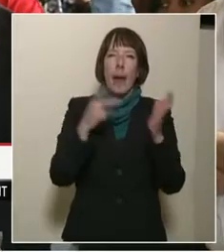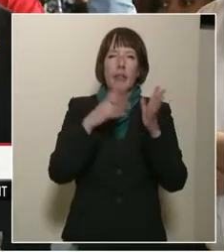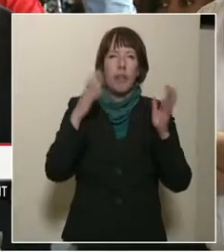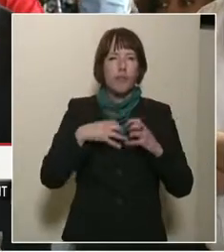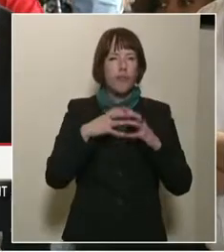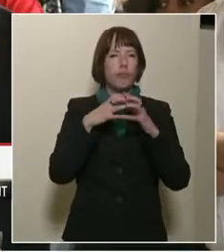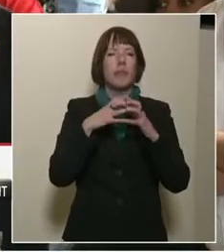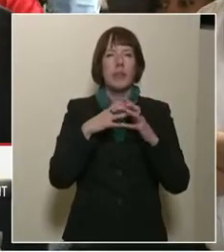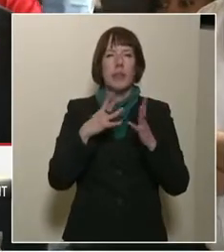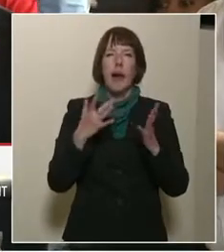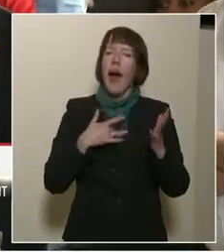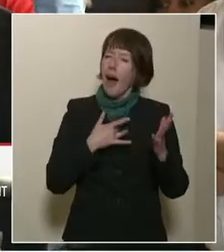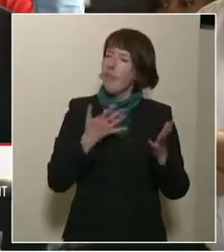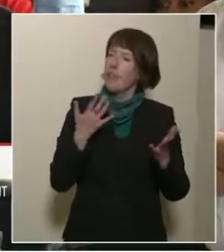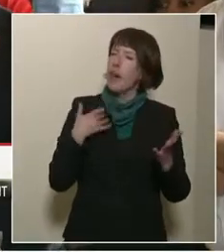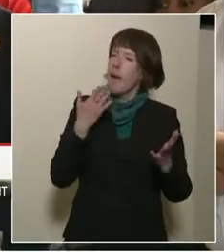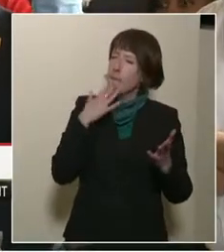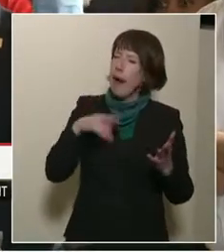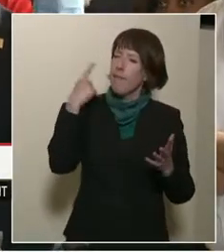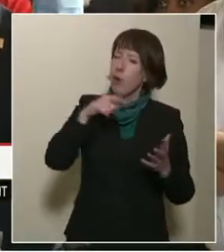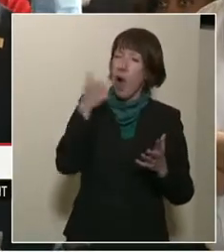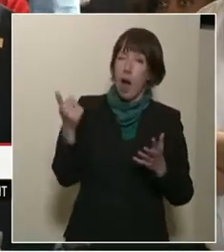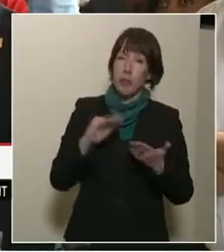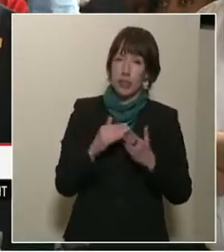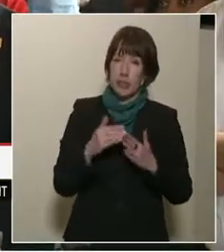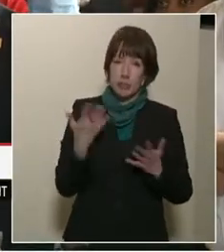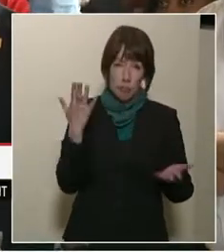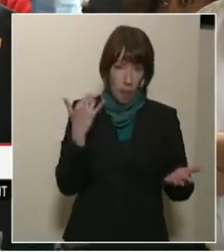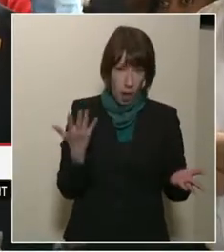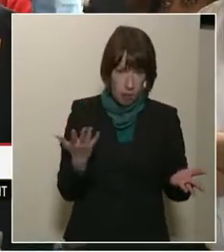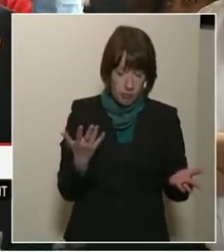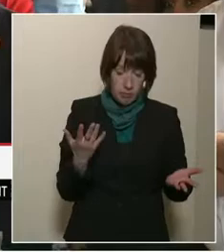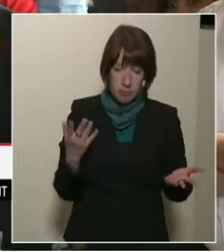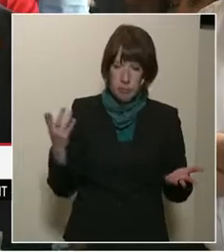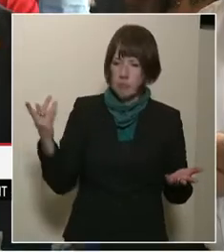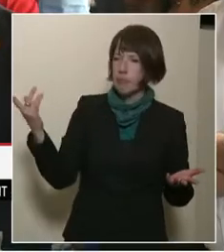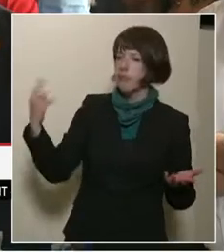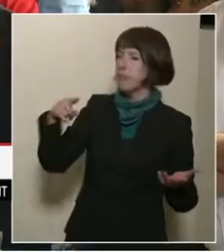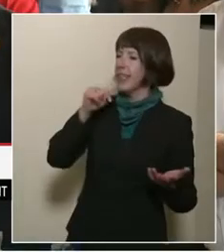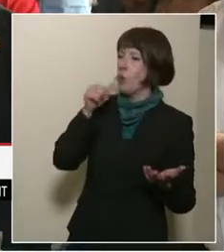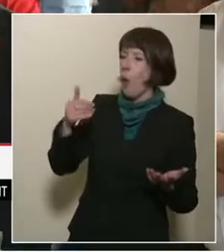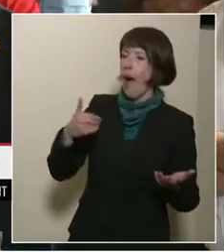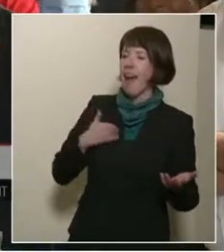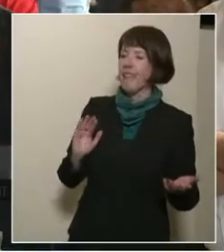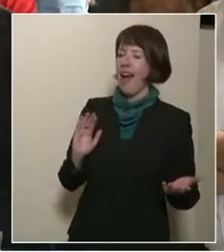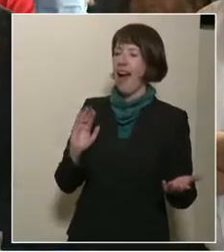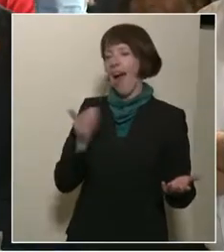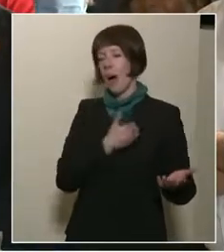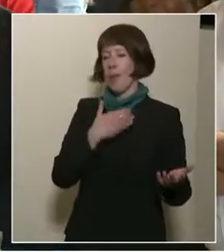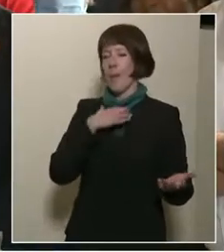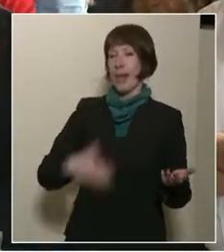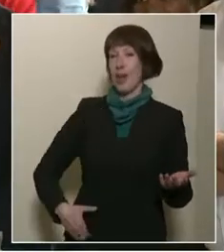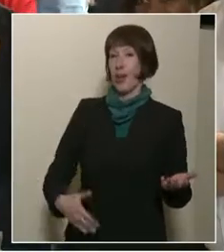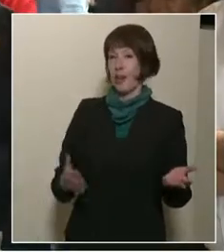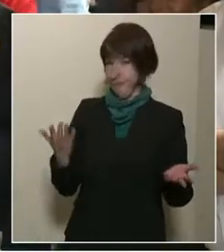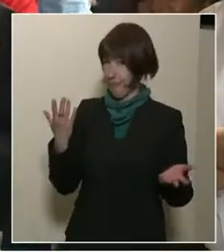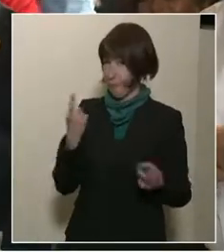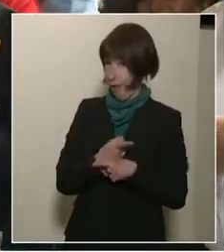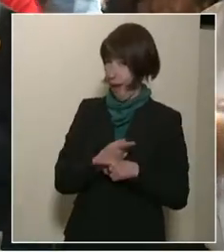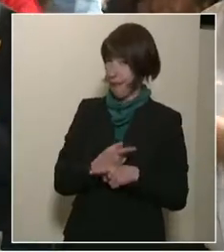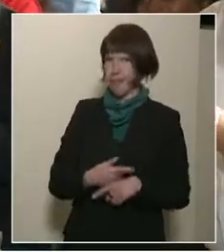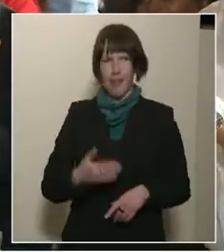cities. And here's the reason why. Because they don't have our mayor. Right?